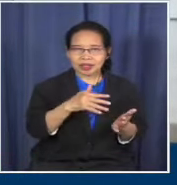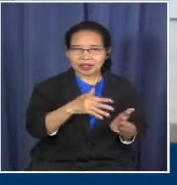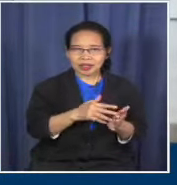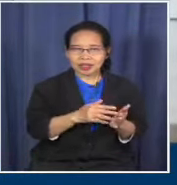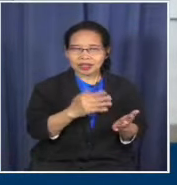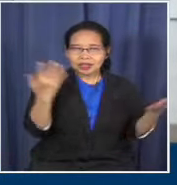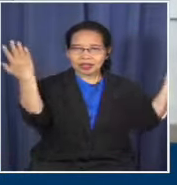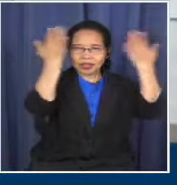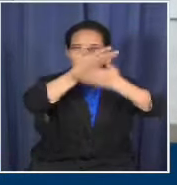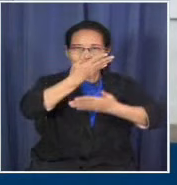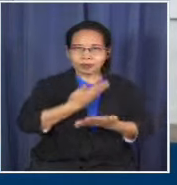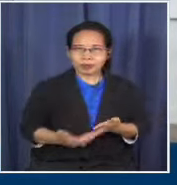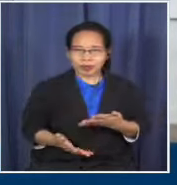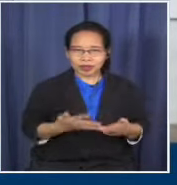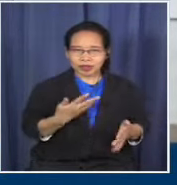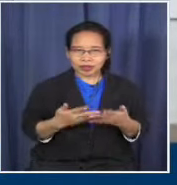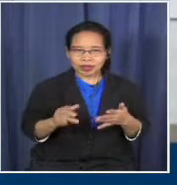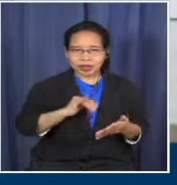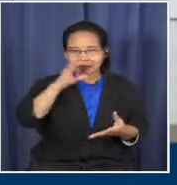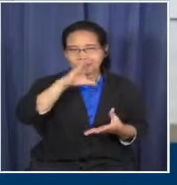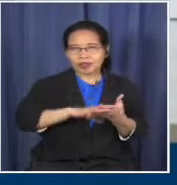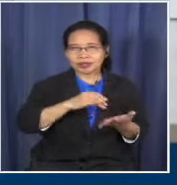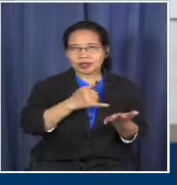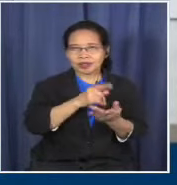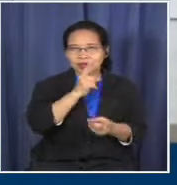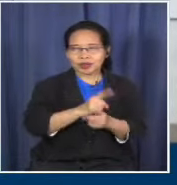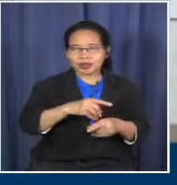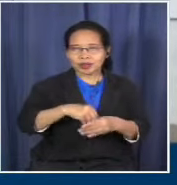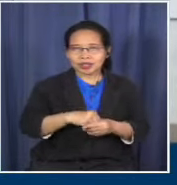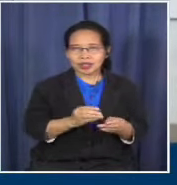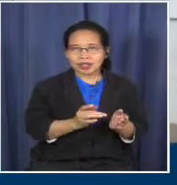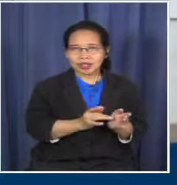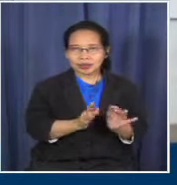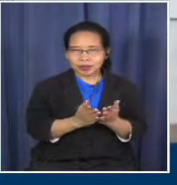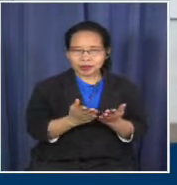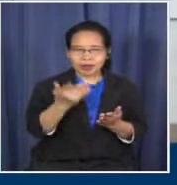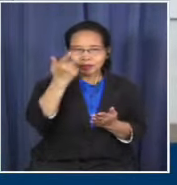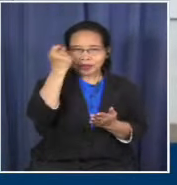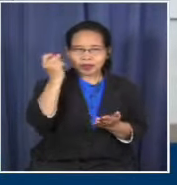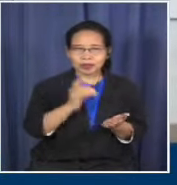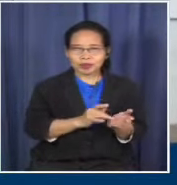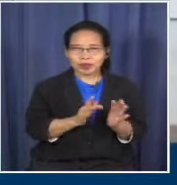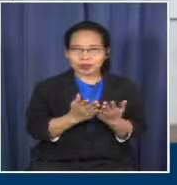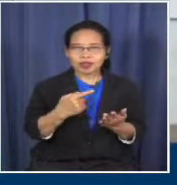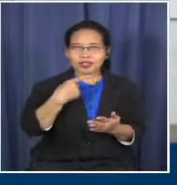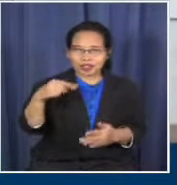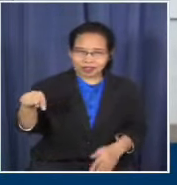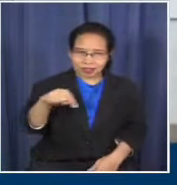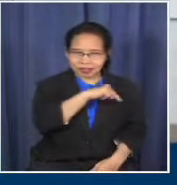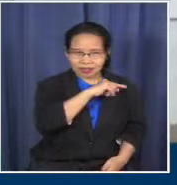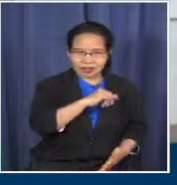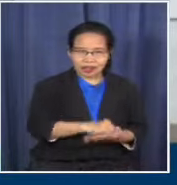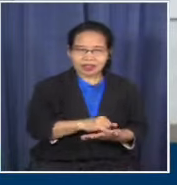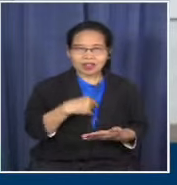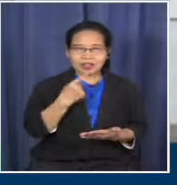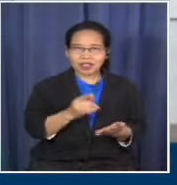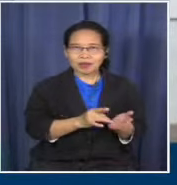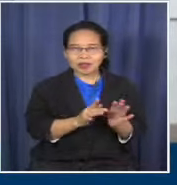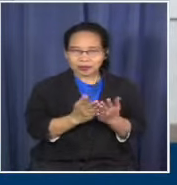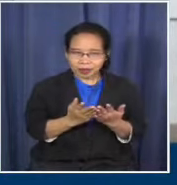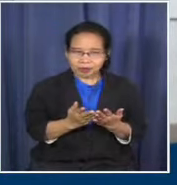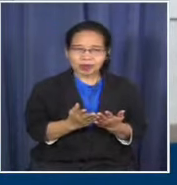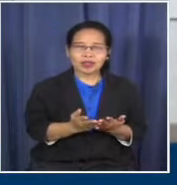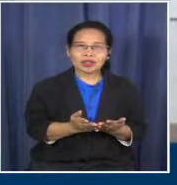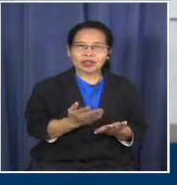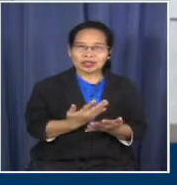dark matter, I believe it is true. It is in the Bible. Because the Bible tells us that, ang sabi ng Biblia,